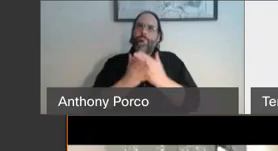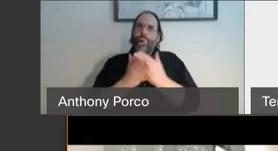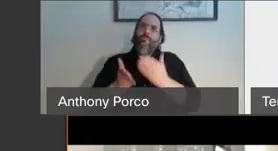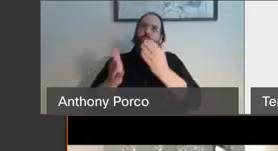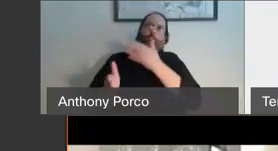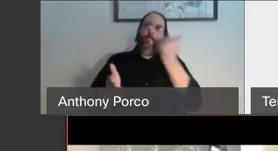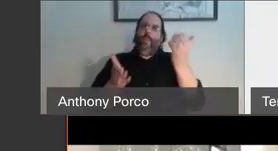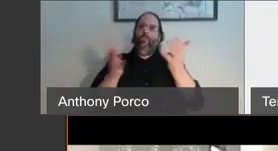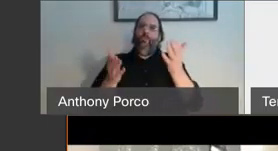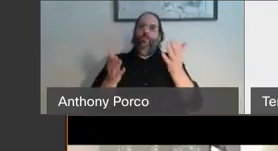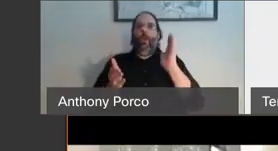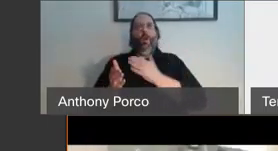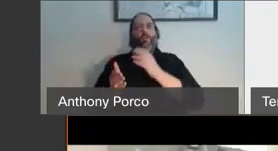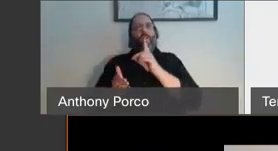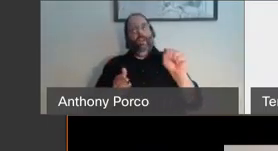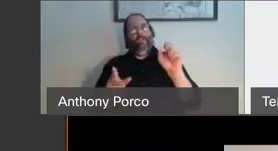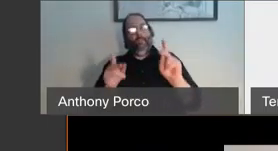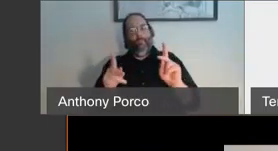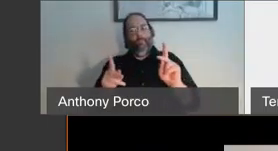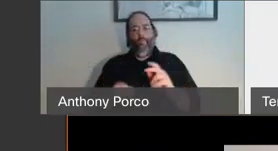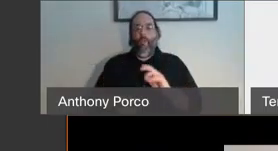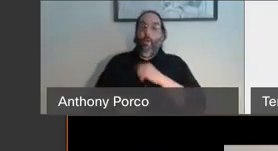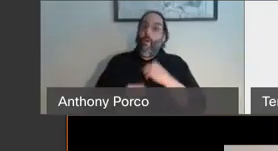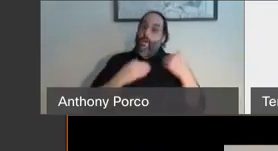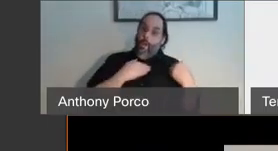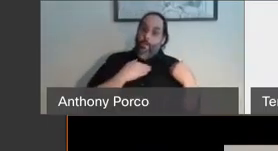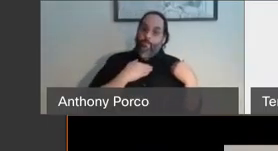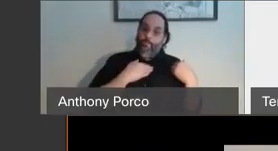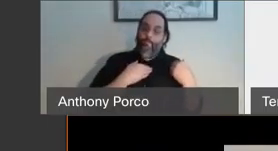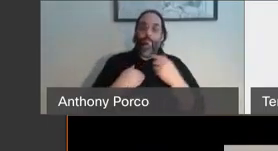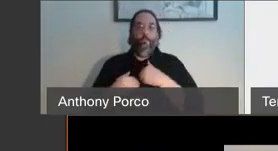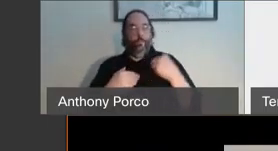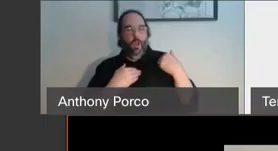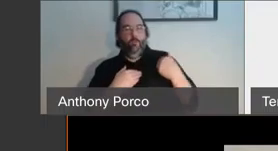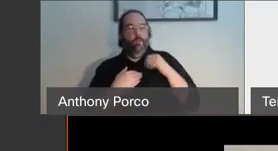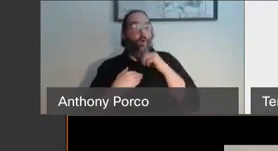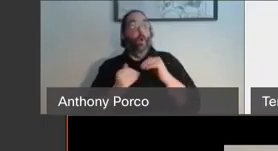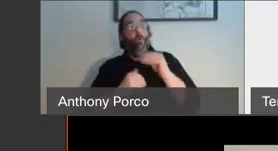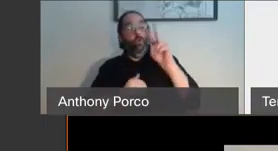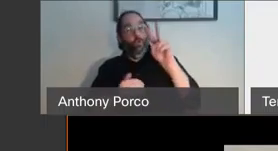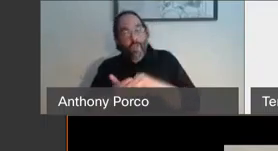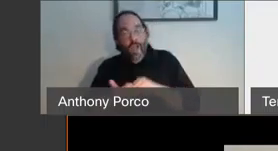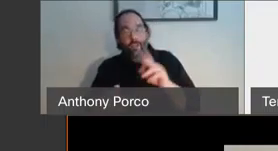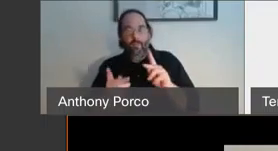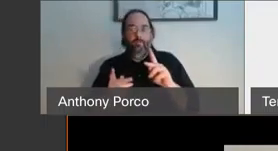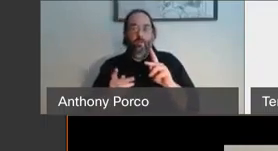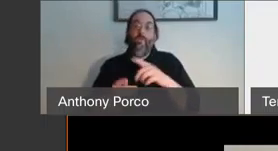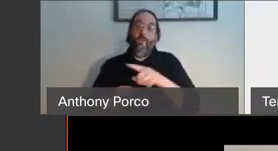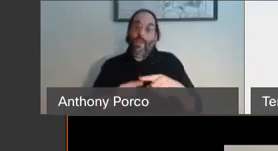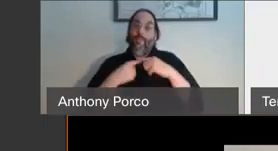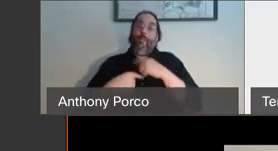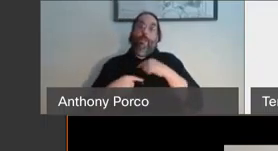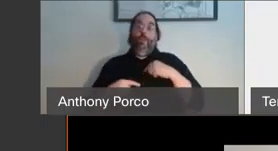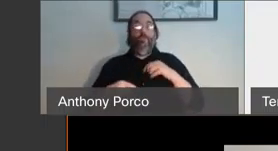best service to our DDS persons. We are accountable. We are accountable for more than 2,000 persons who count on us